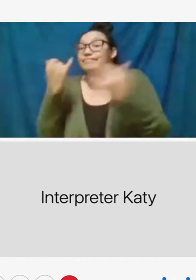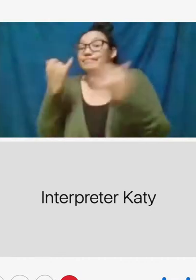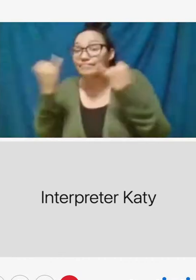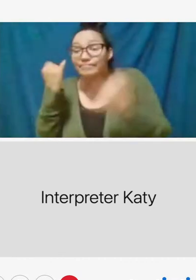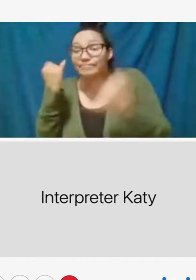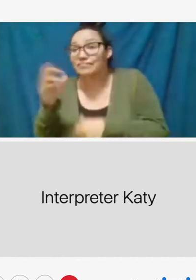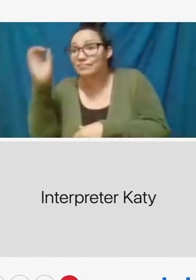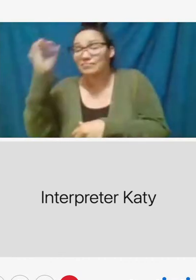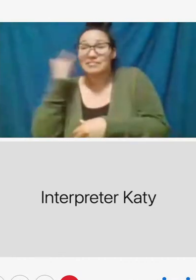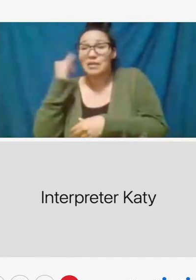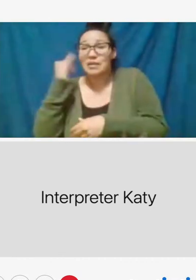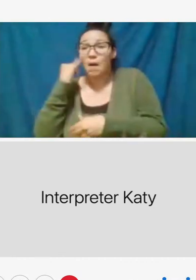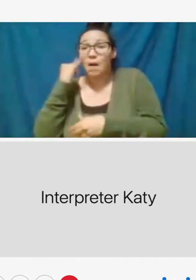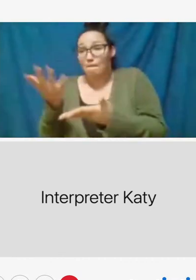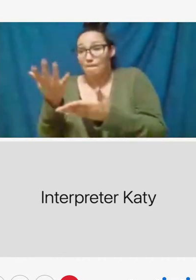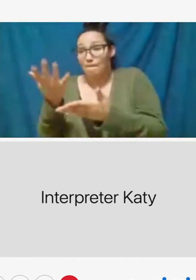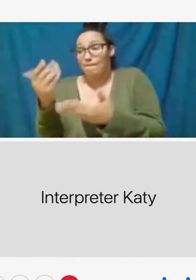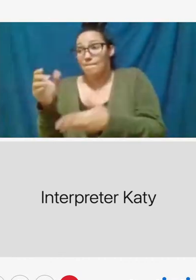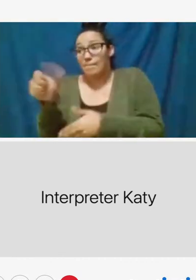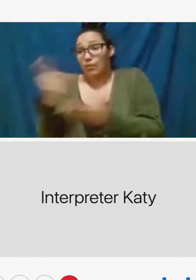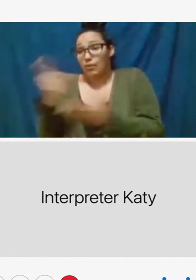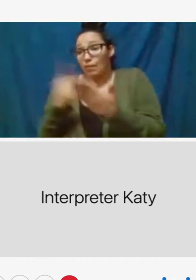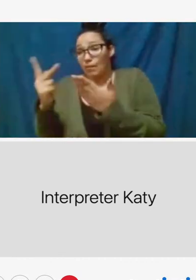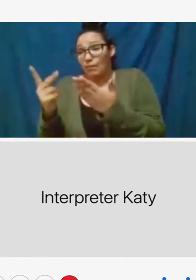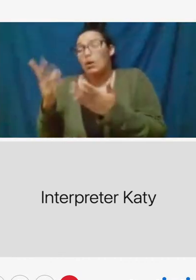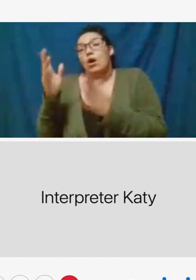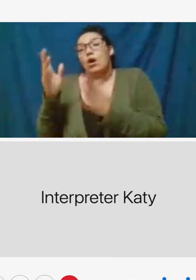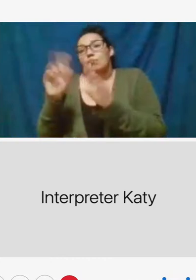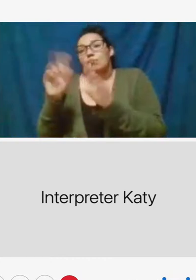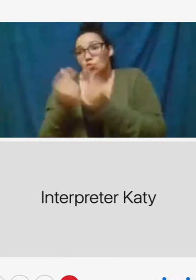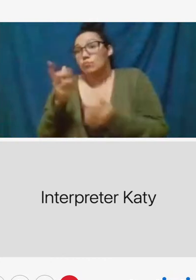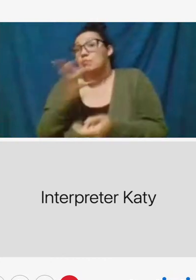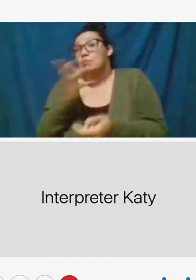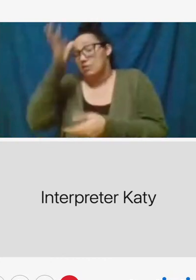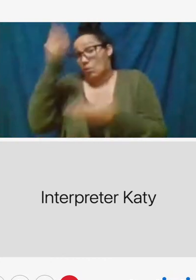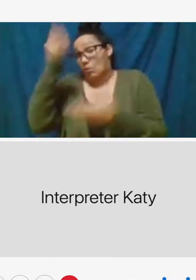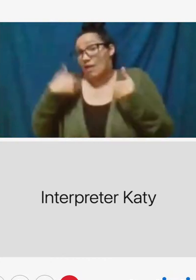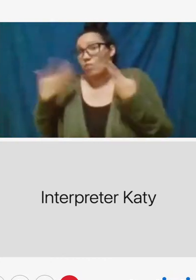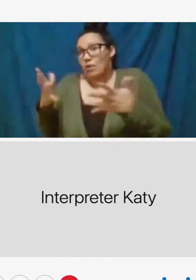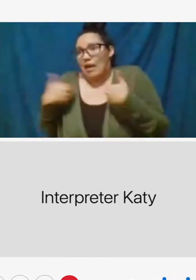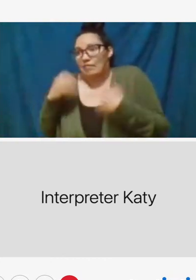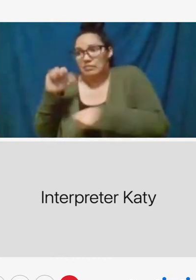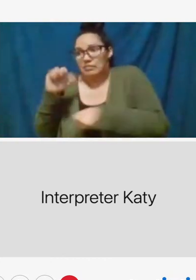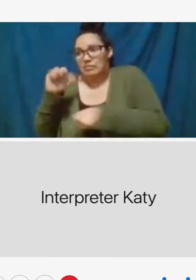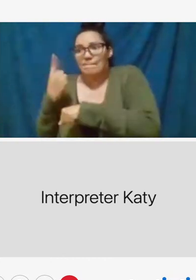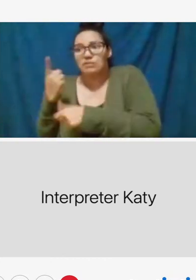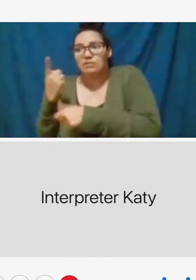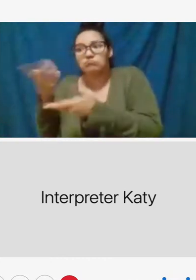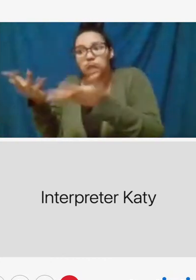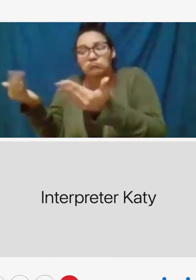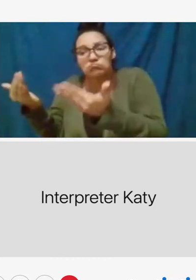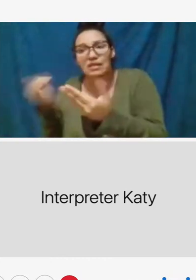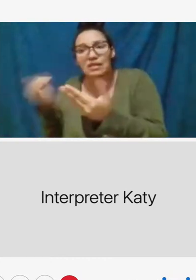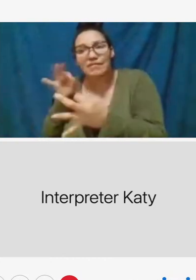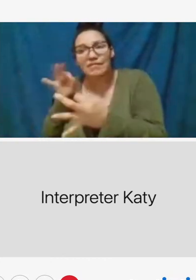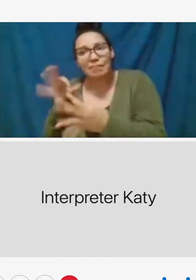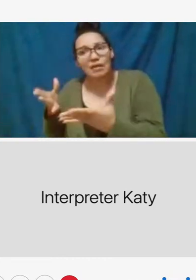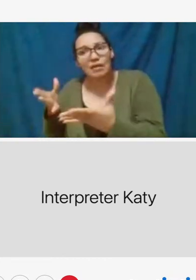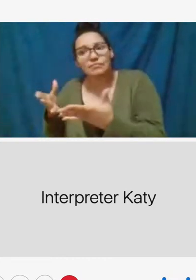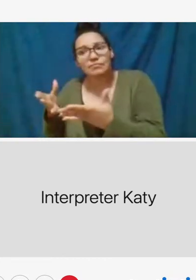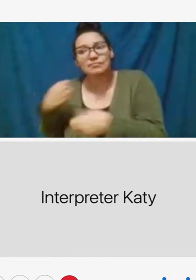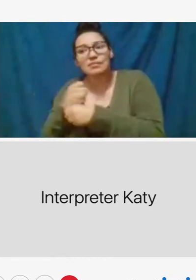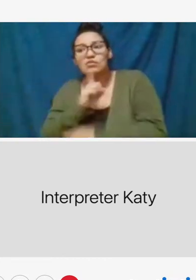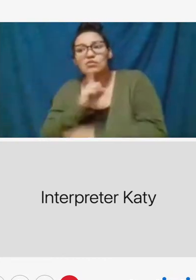groups that we have and we have a lot of them already in the district but considerations and I know that making sure that um that start